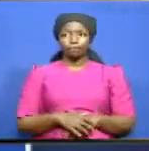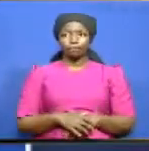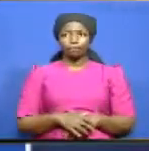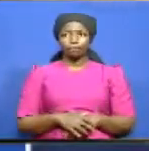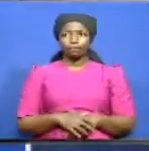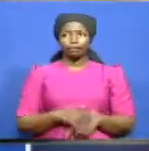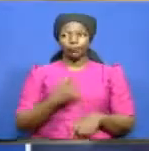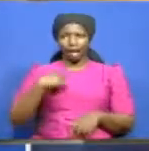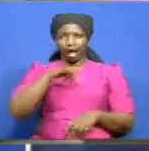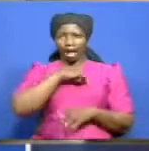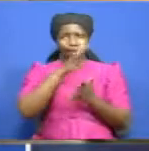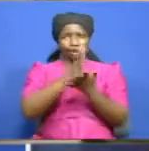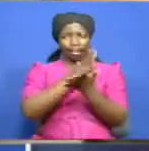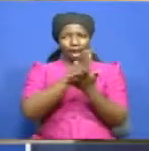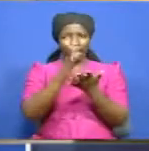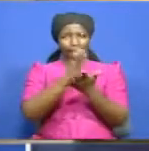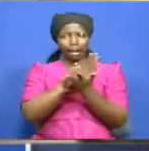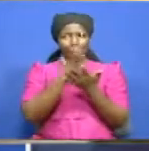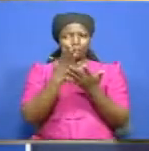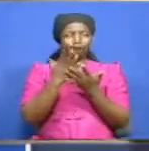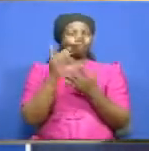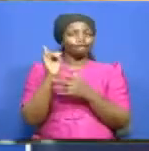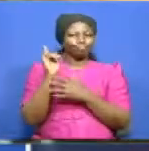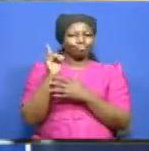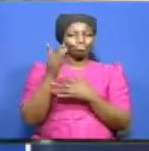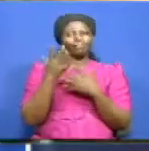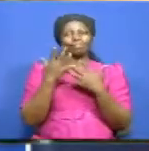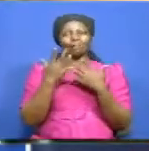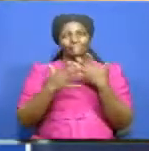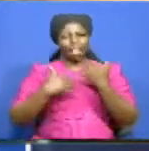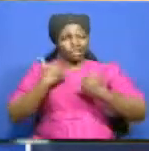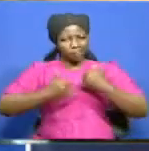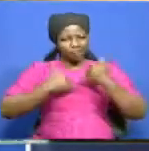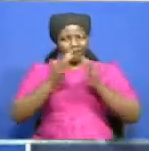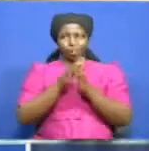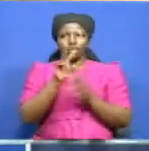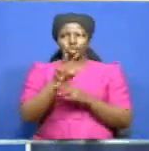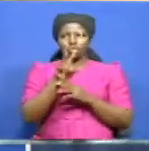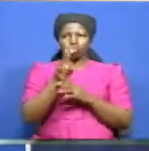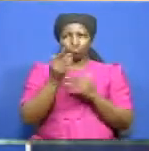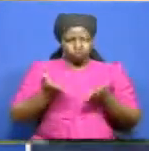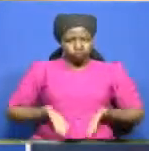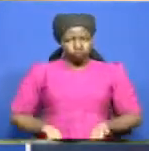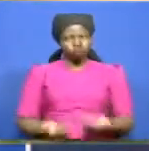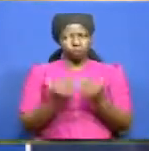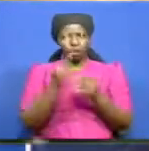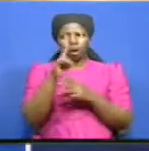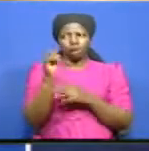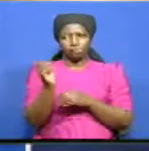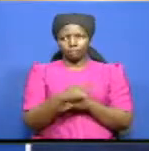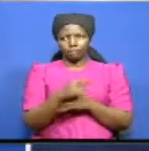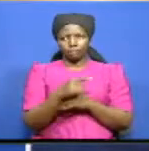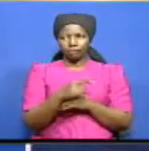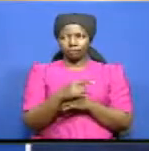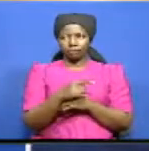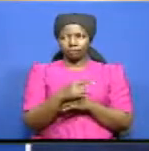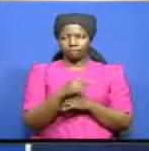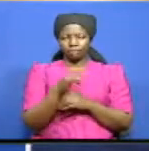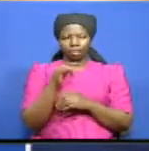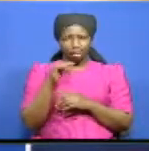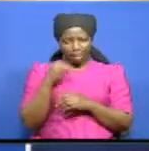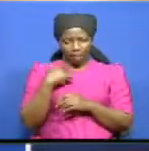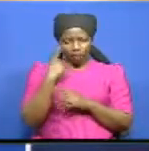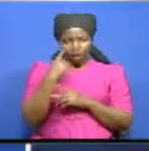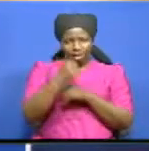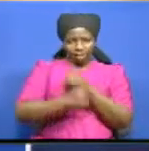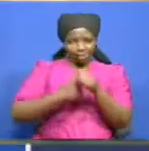We share a light moment with these playful twins. They are 1 month shy from marking their first birthday.